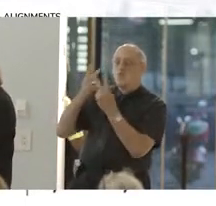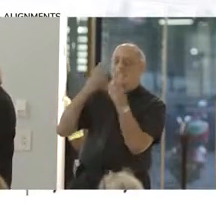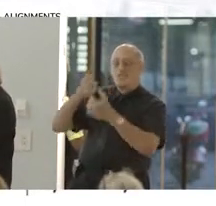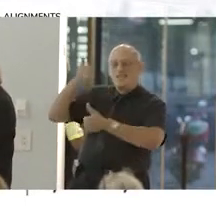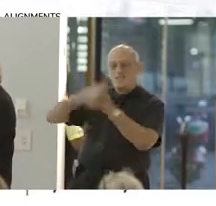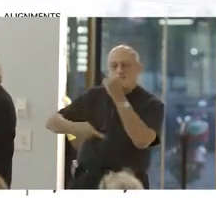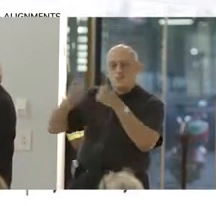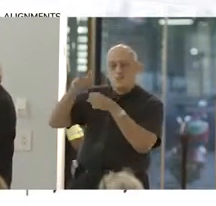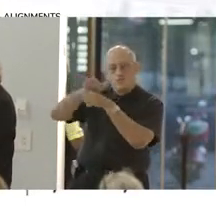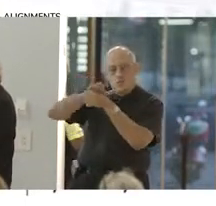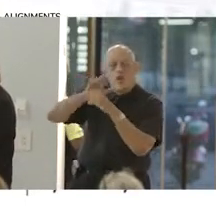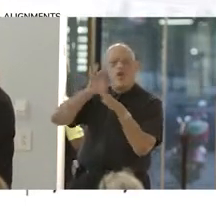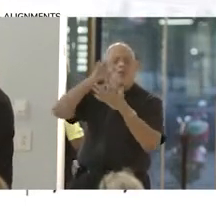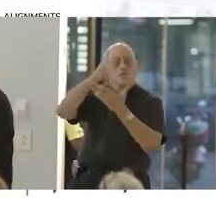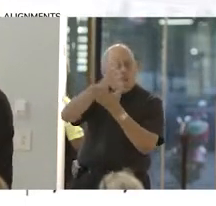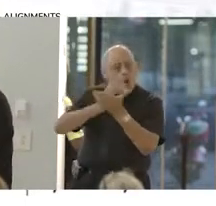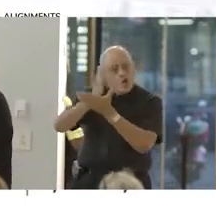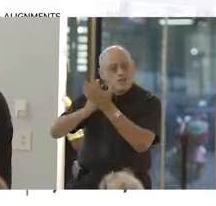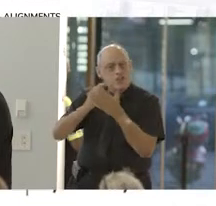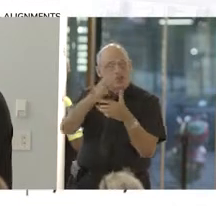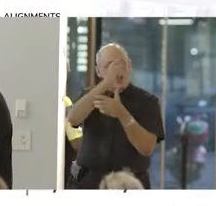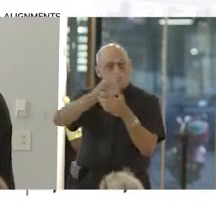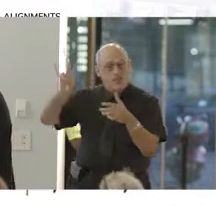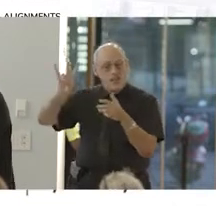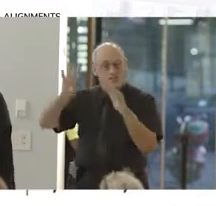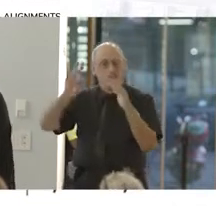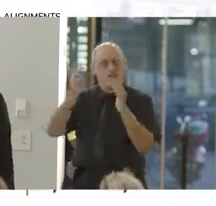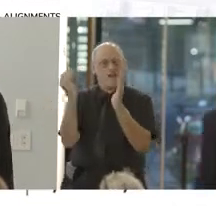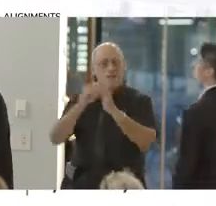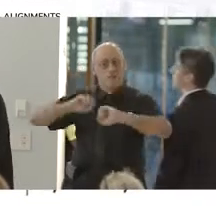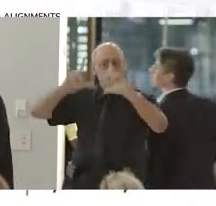of the reaches again before we get started.